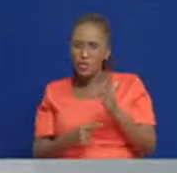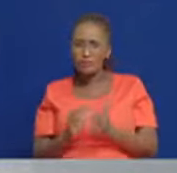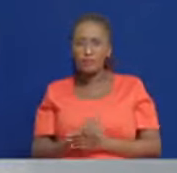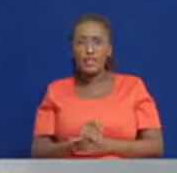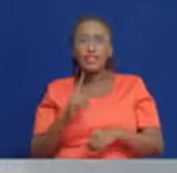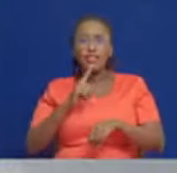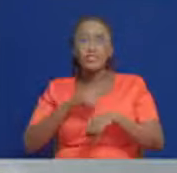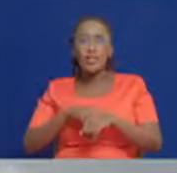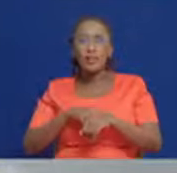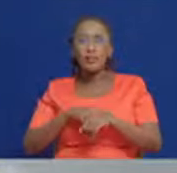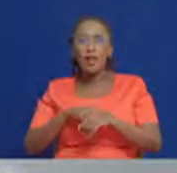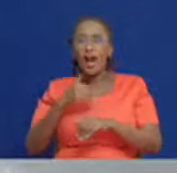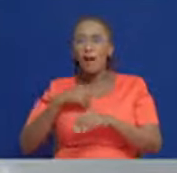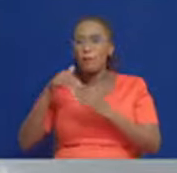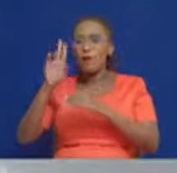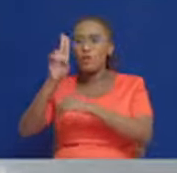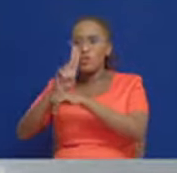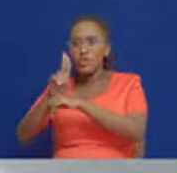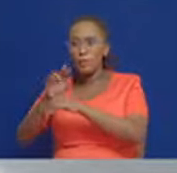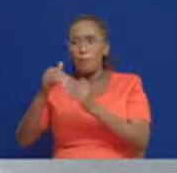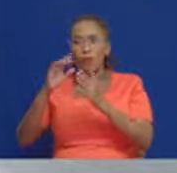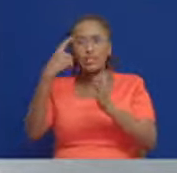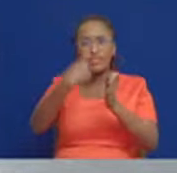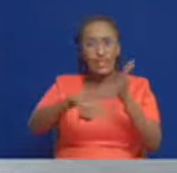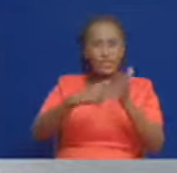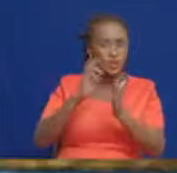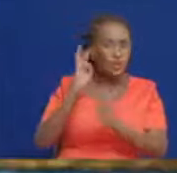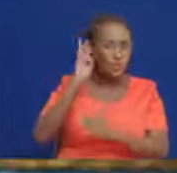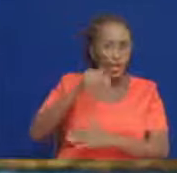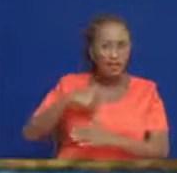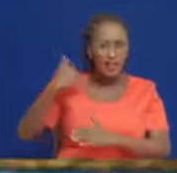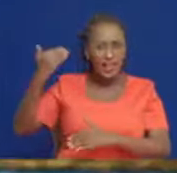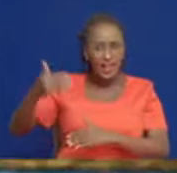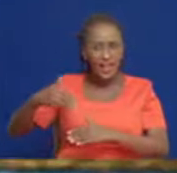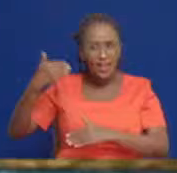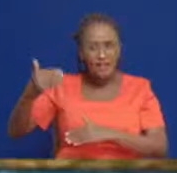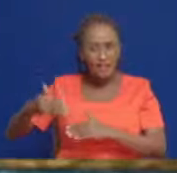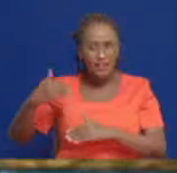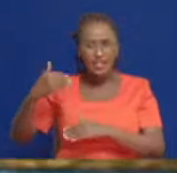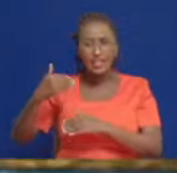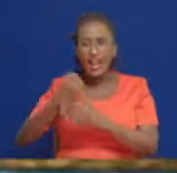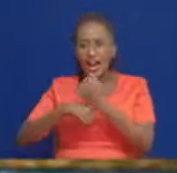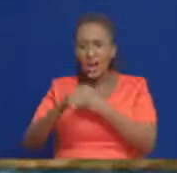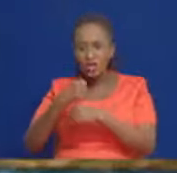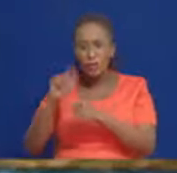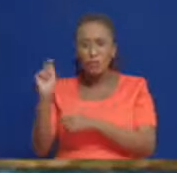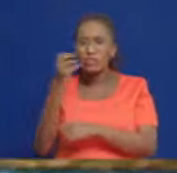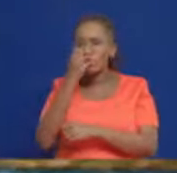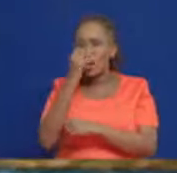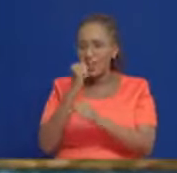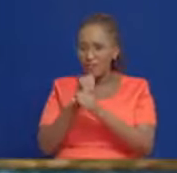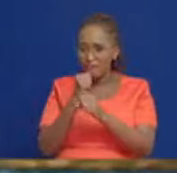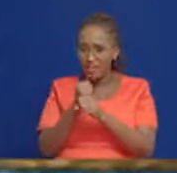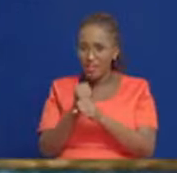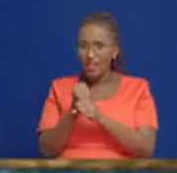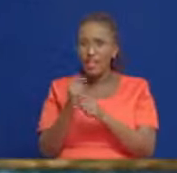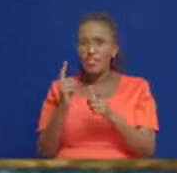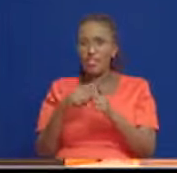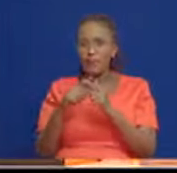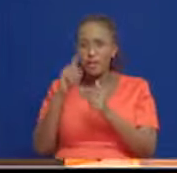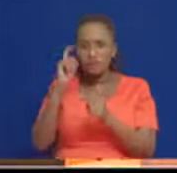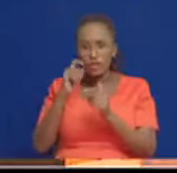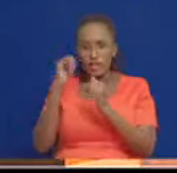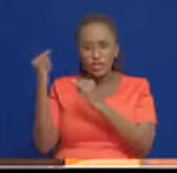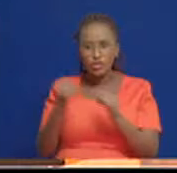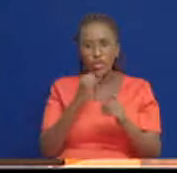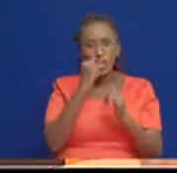more taxes again. And every single day, every single trip the president and his team have gone out, they have signed on to a new loan, including the one of